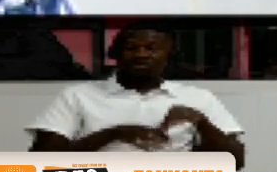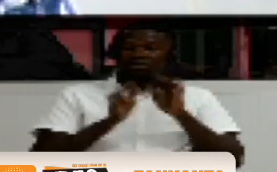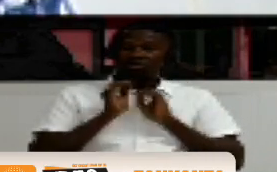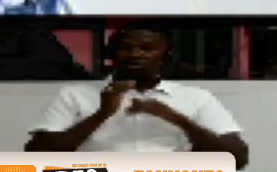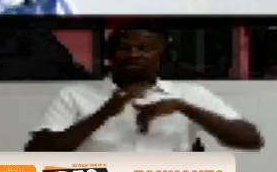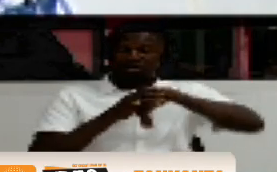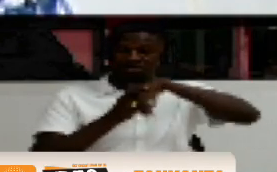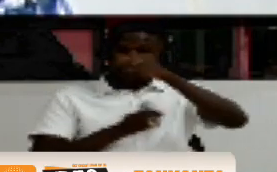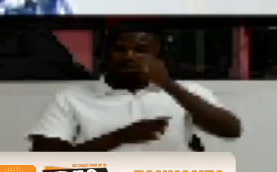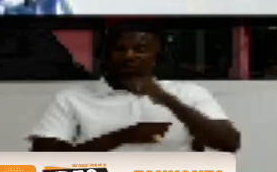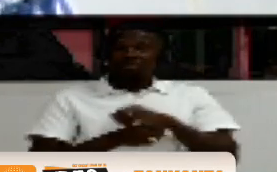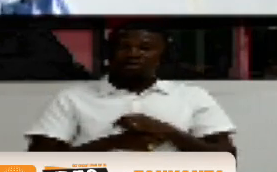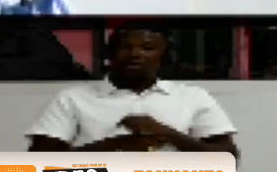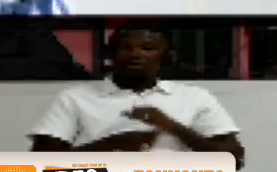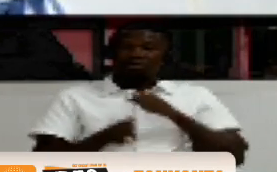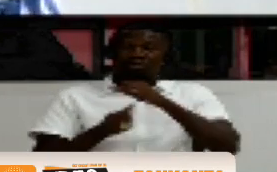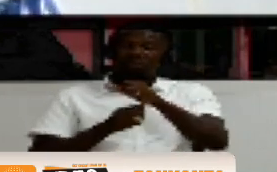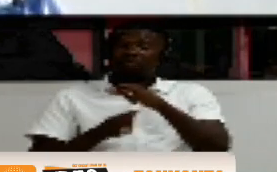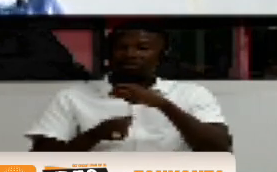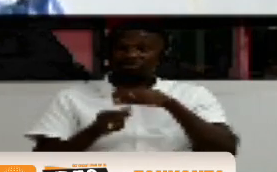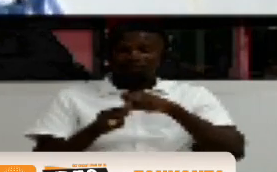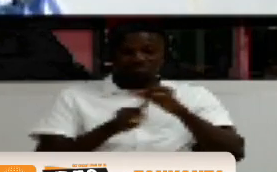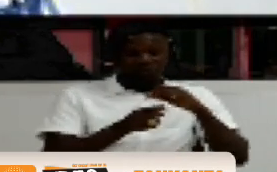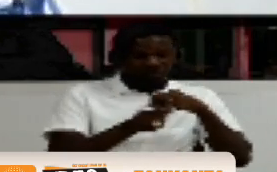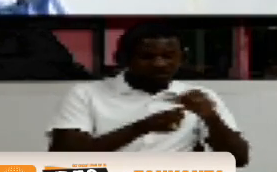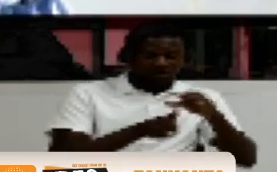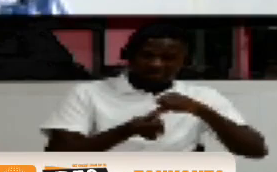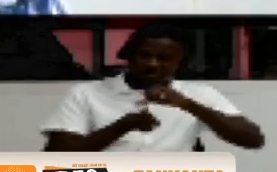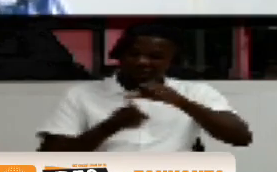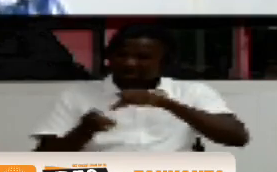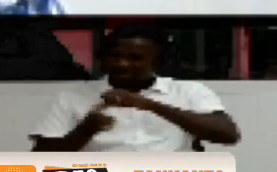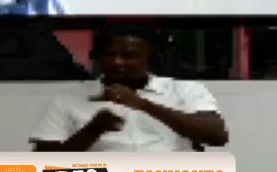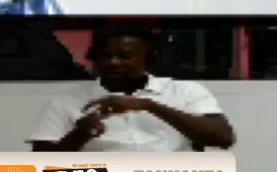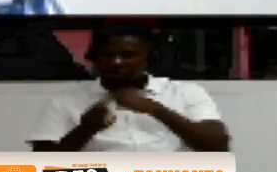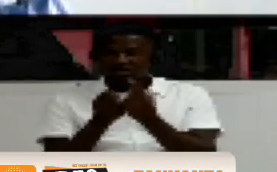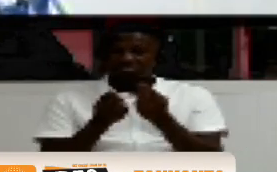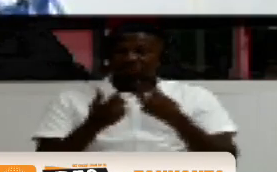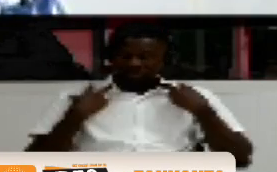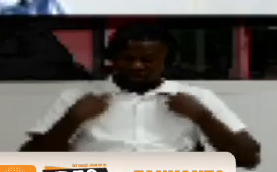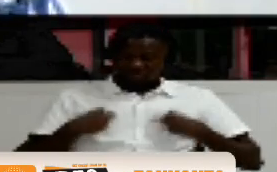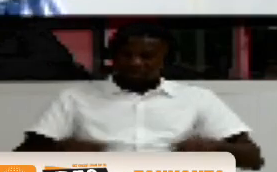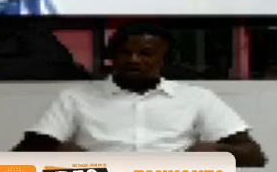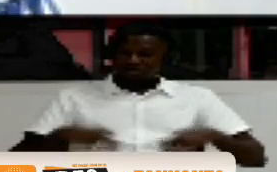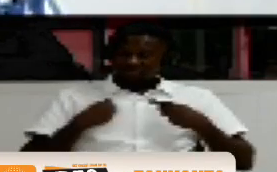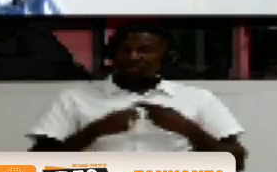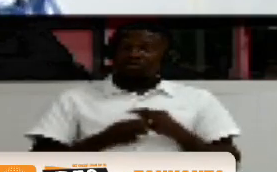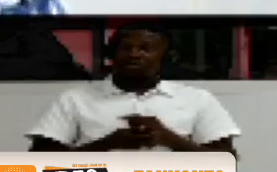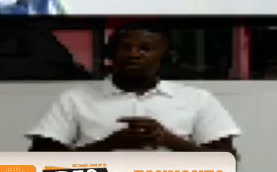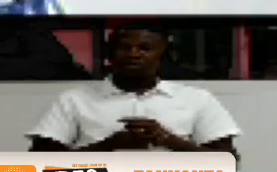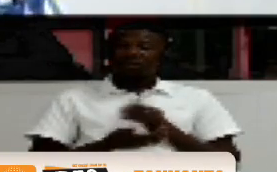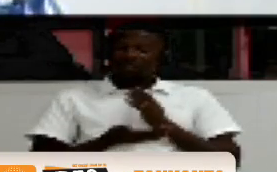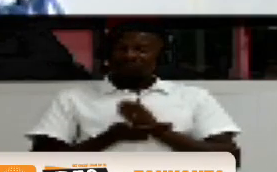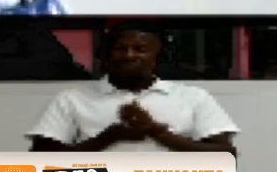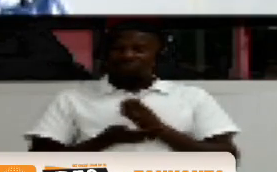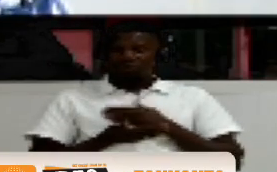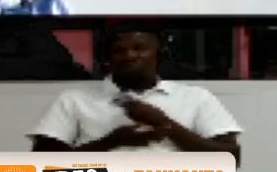and make shopping for us by some clothes. Actually, he was treating